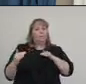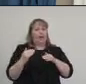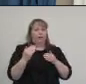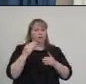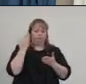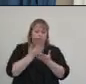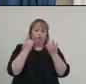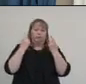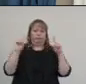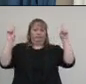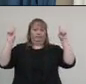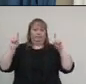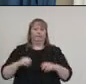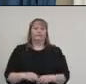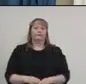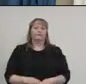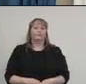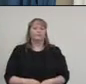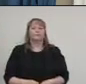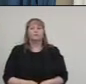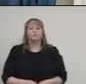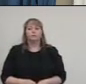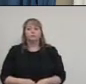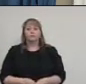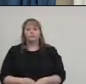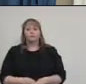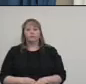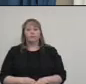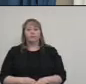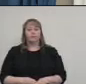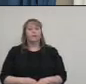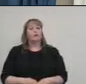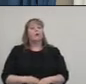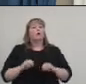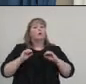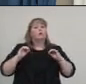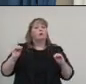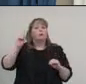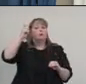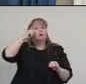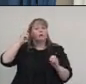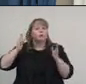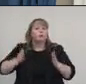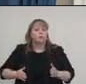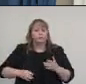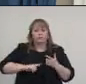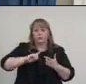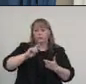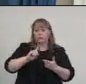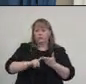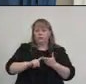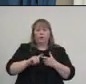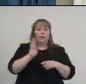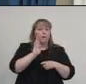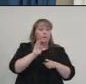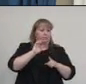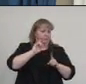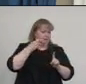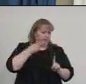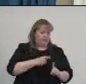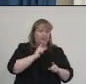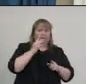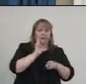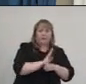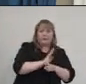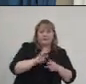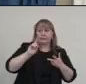no single elected official, business, government entity, or individual Nevadan can accomplish this task alone.